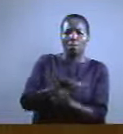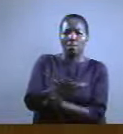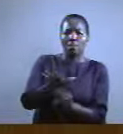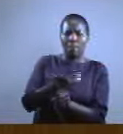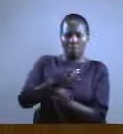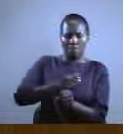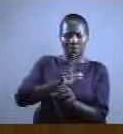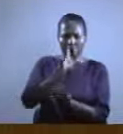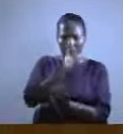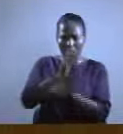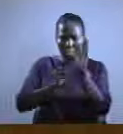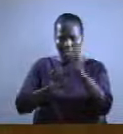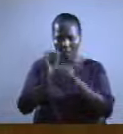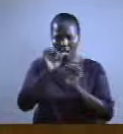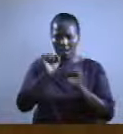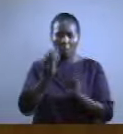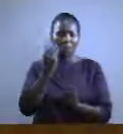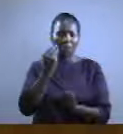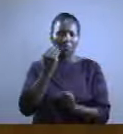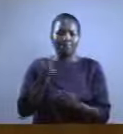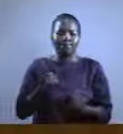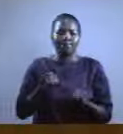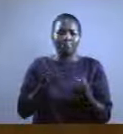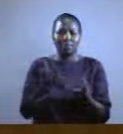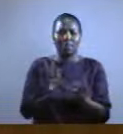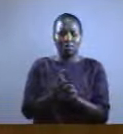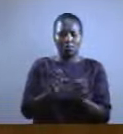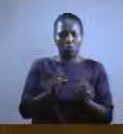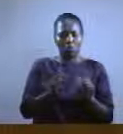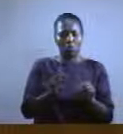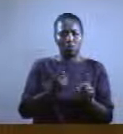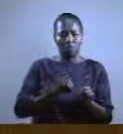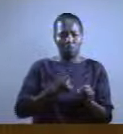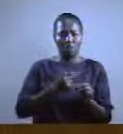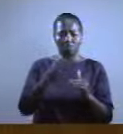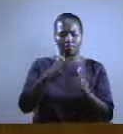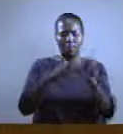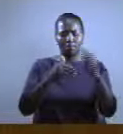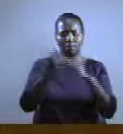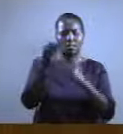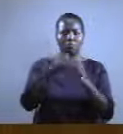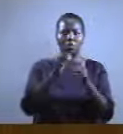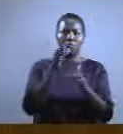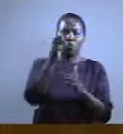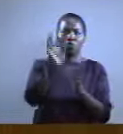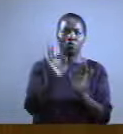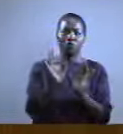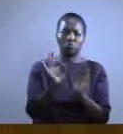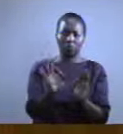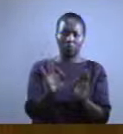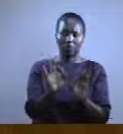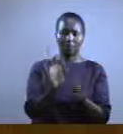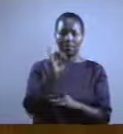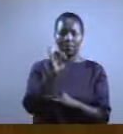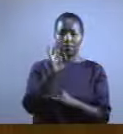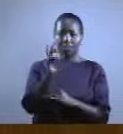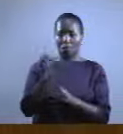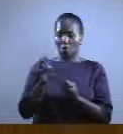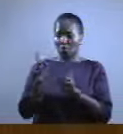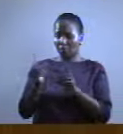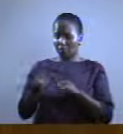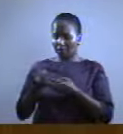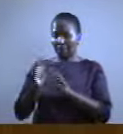the necessary experience and opportunities to build a thriving career. If we deny our youth this